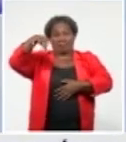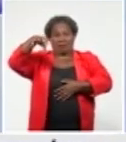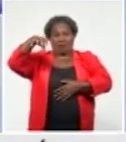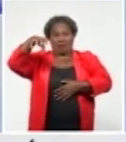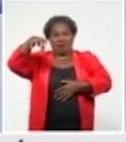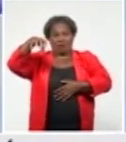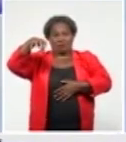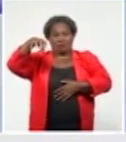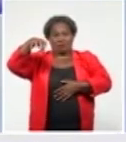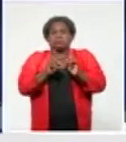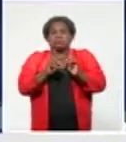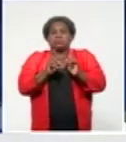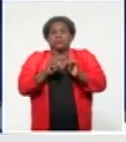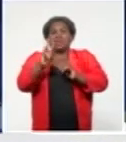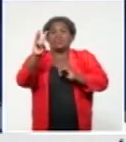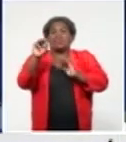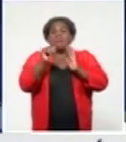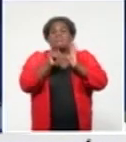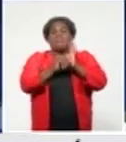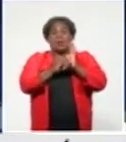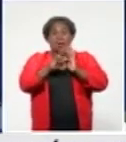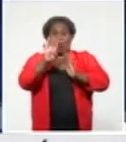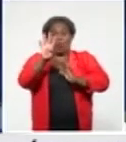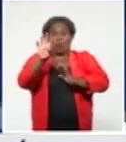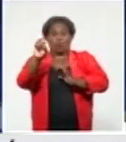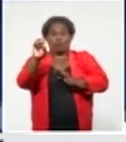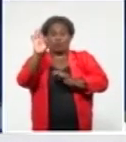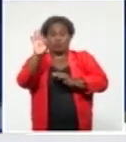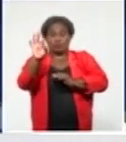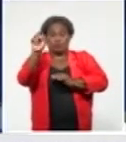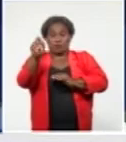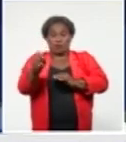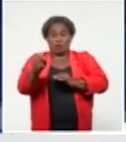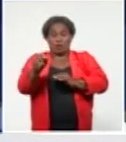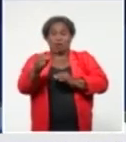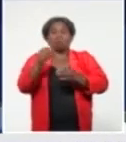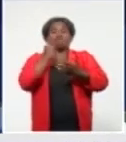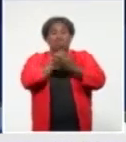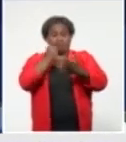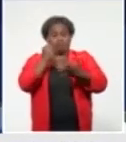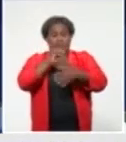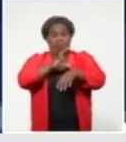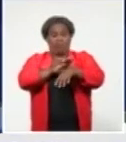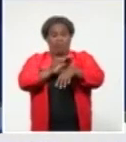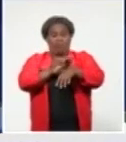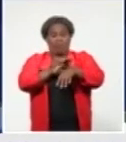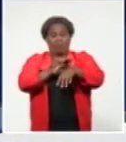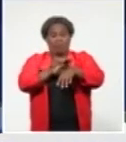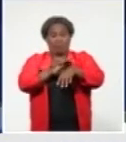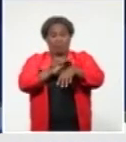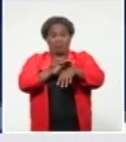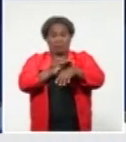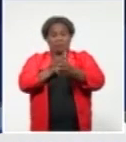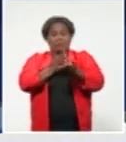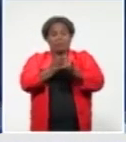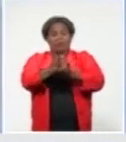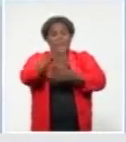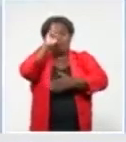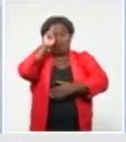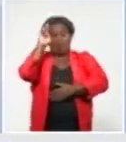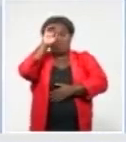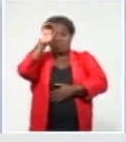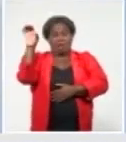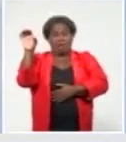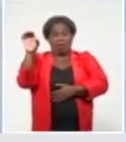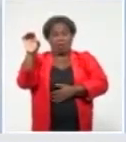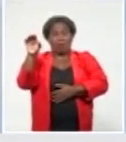province. Summarizing, of the 3,408 diagnosed patients in Cuba, 524 are